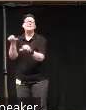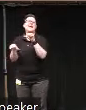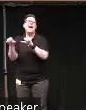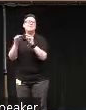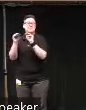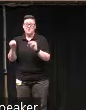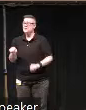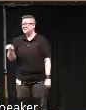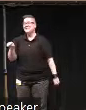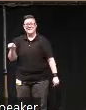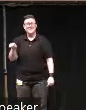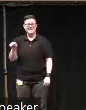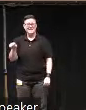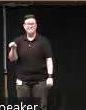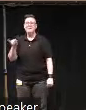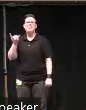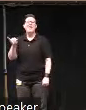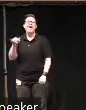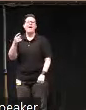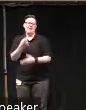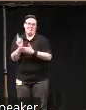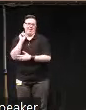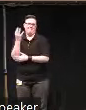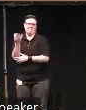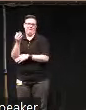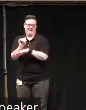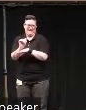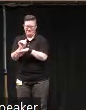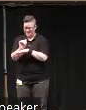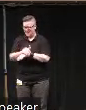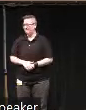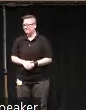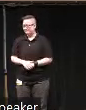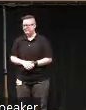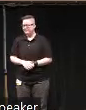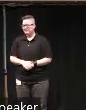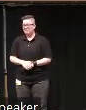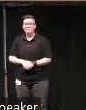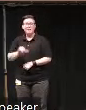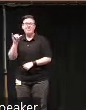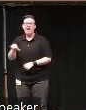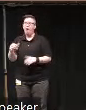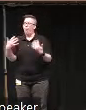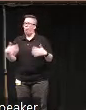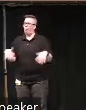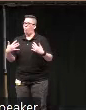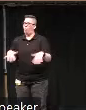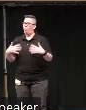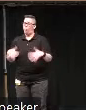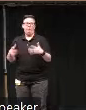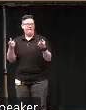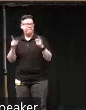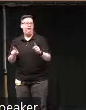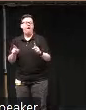Science Museum on the evening of Friday. And that was quite an event that